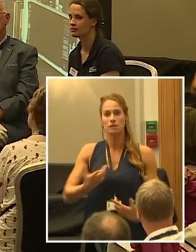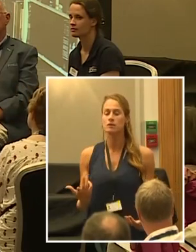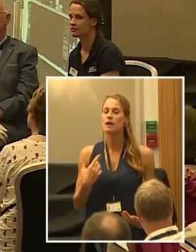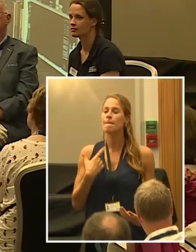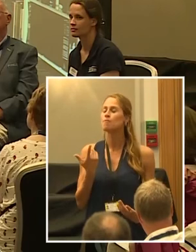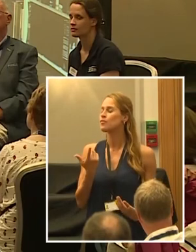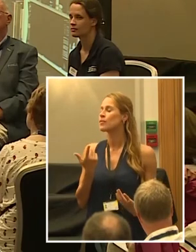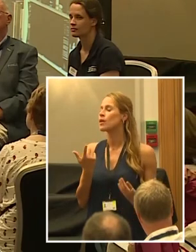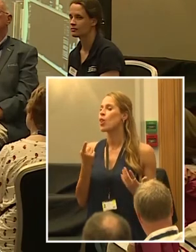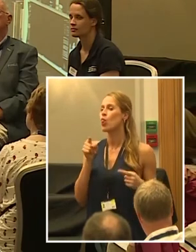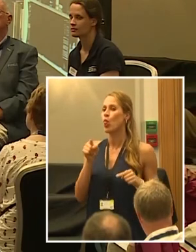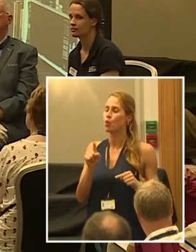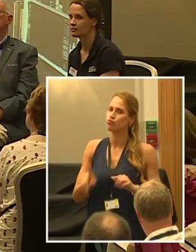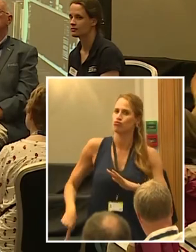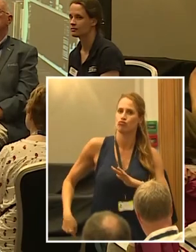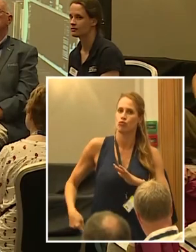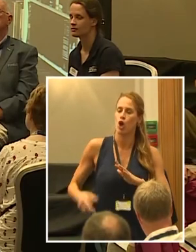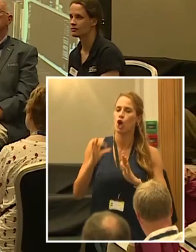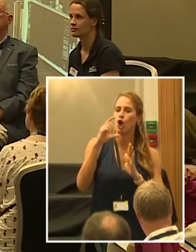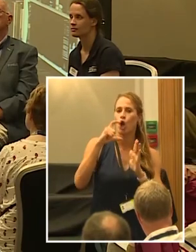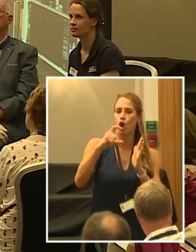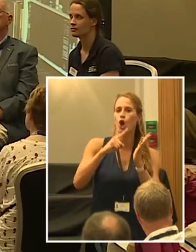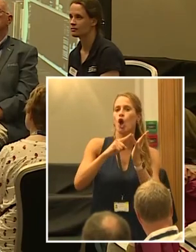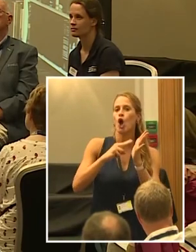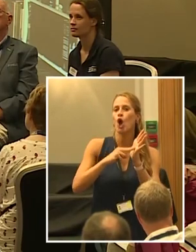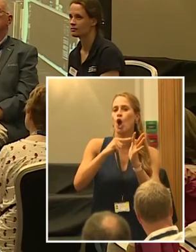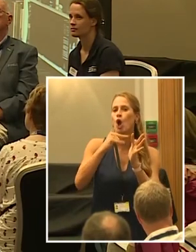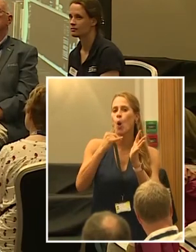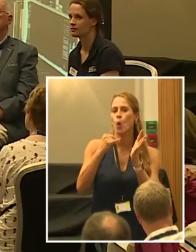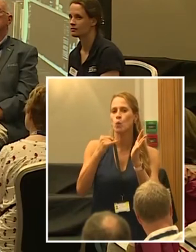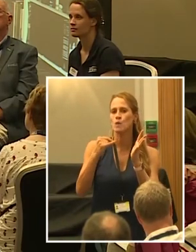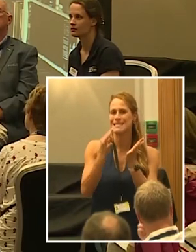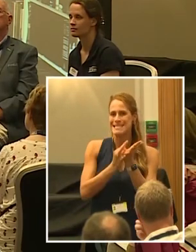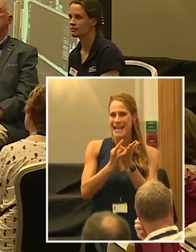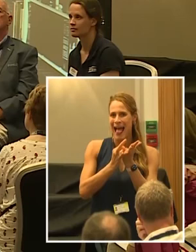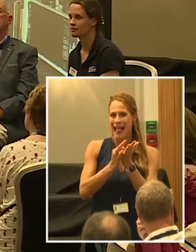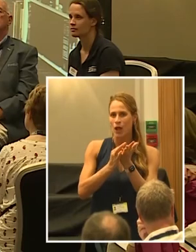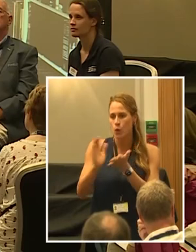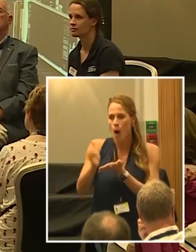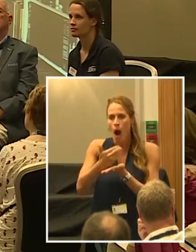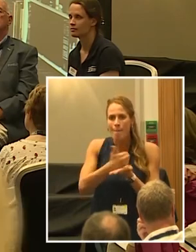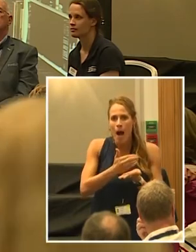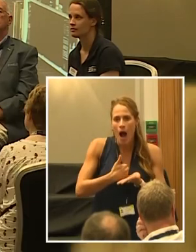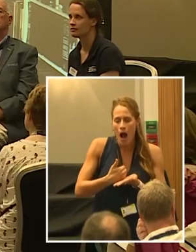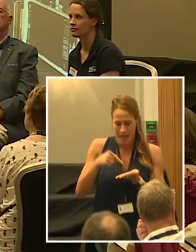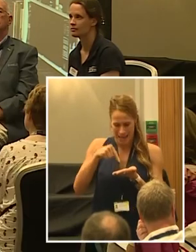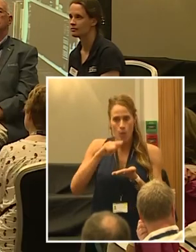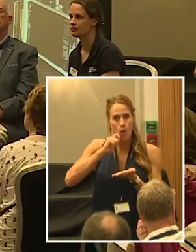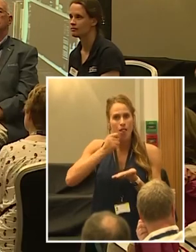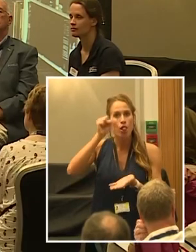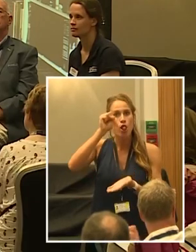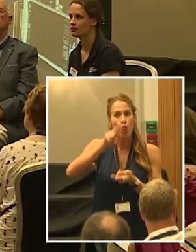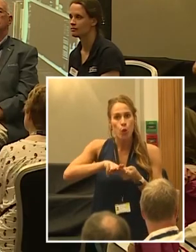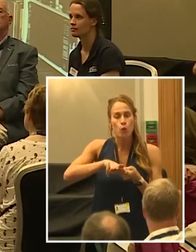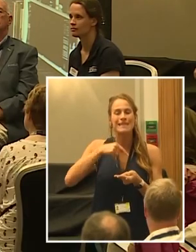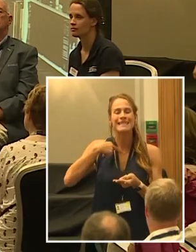cells. And when you harm a cone cell, it loses its light sensitive portions, so you can't see, but the rest